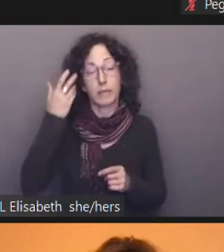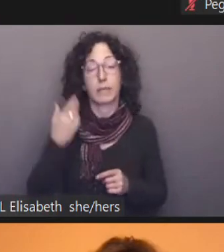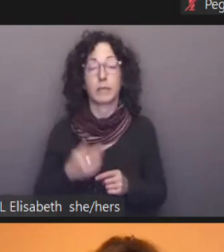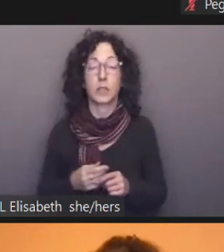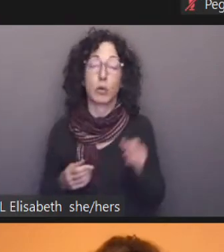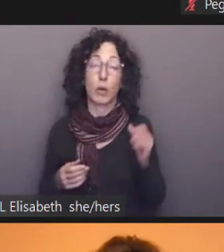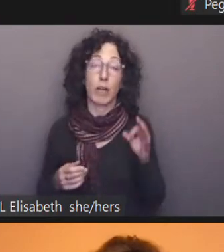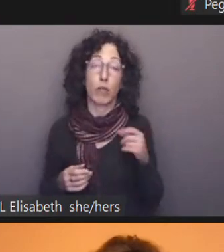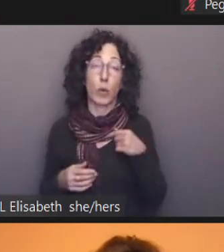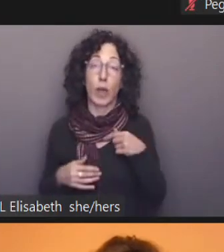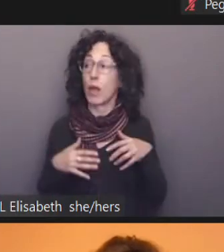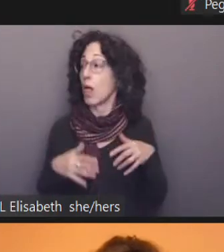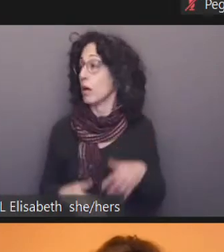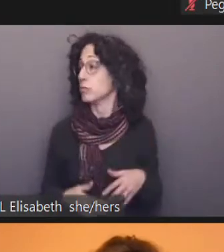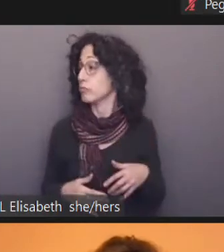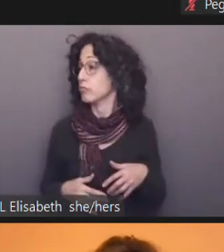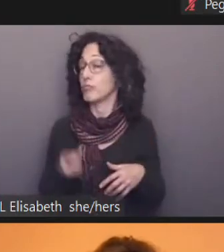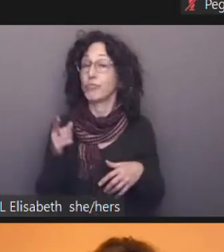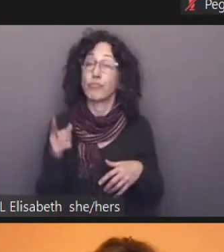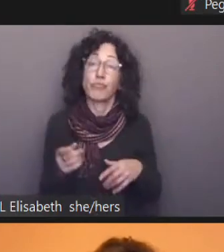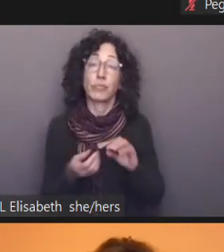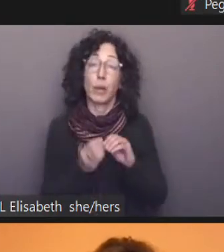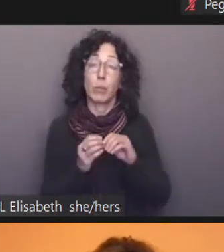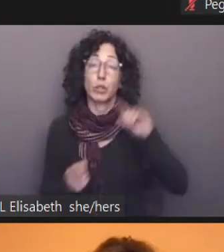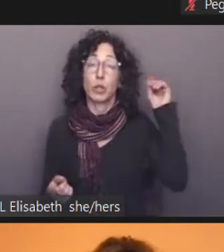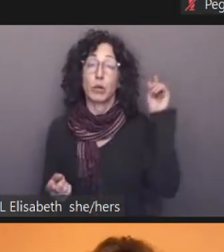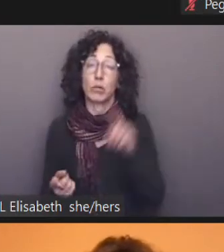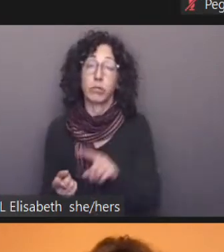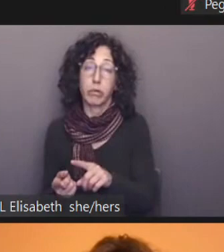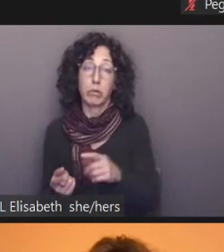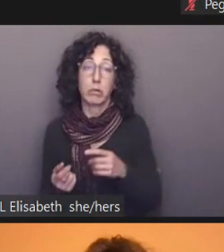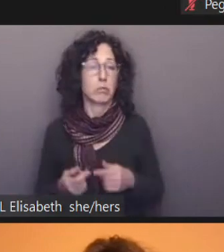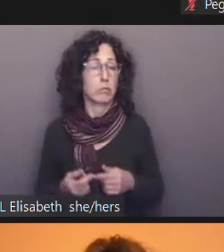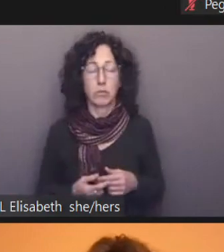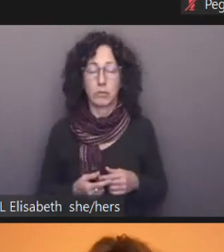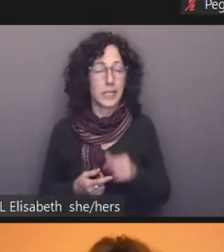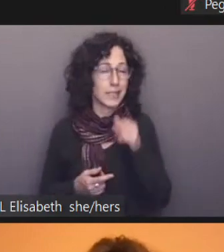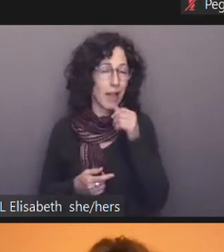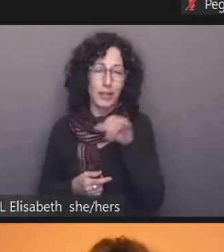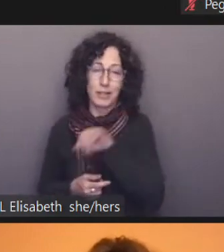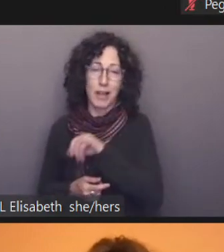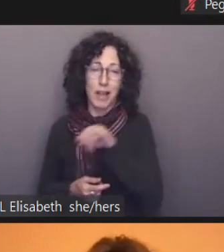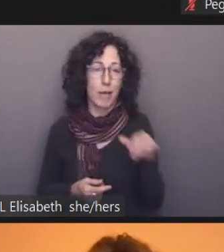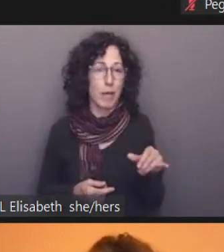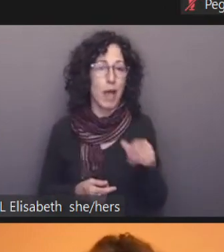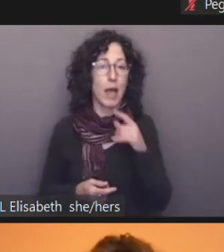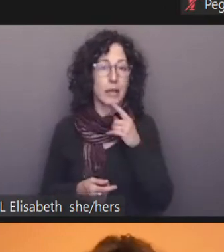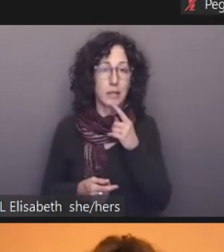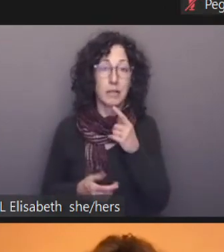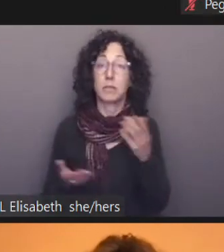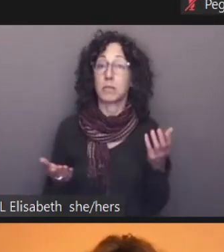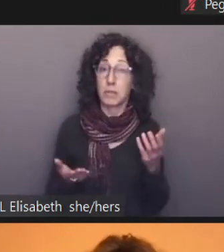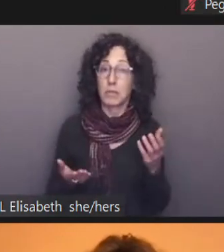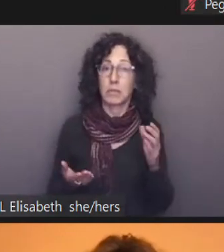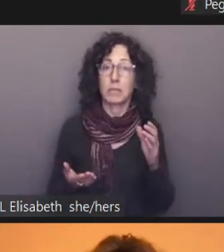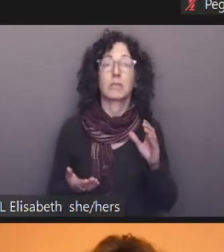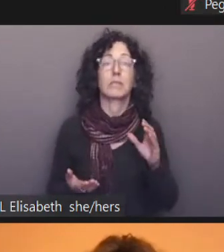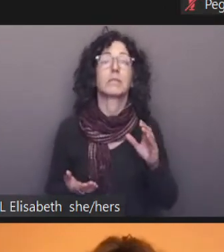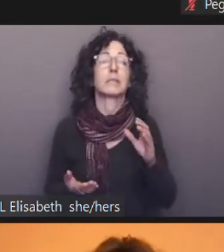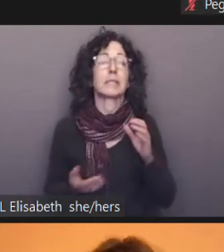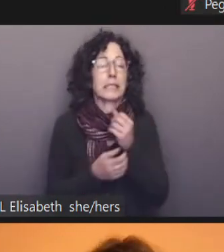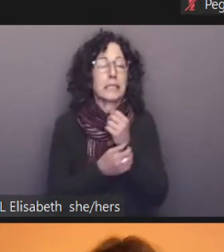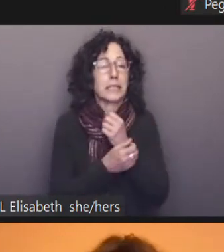getting the vaccine when you're eligible, isn't necessarily the same thing as being safe. So I point that out